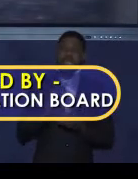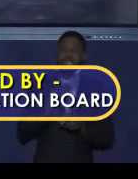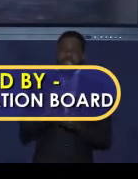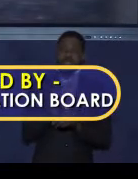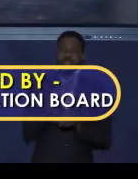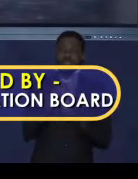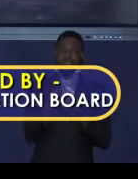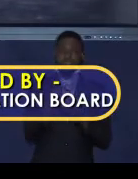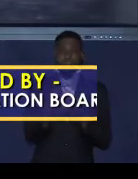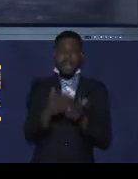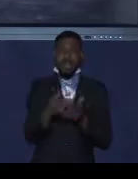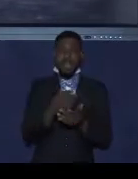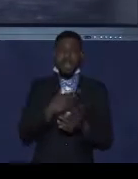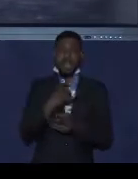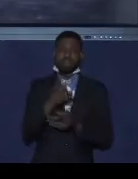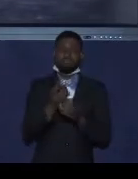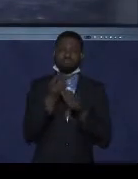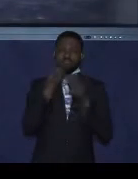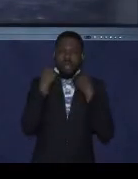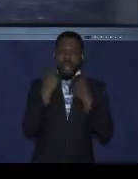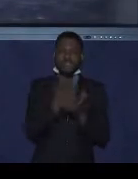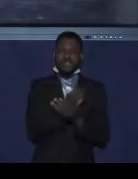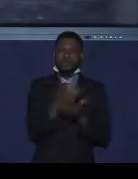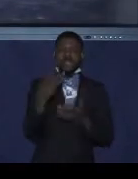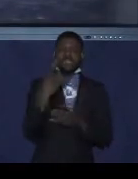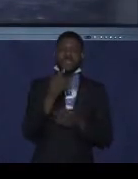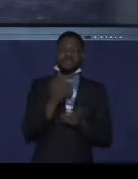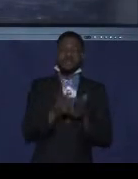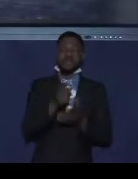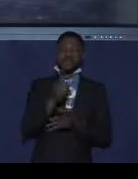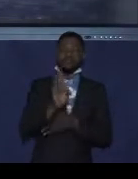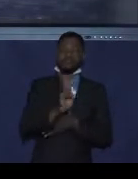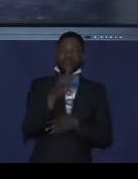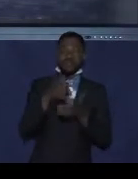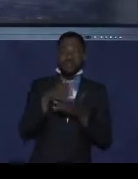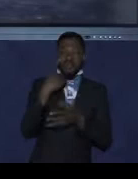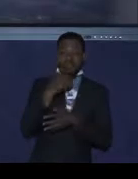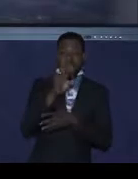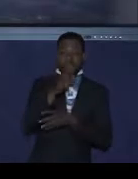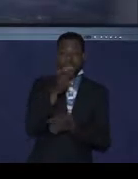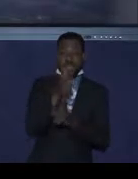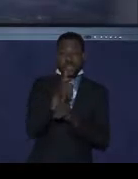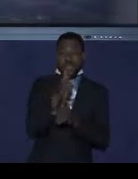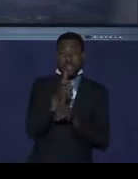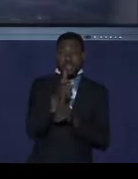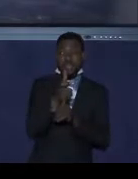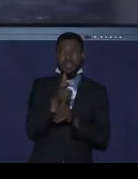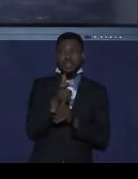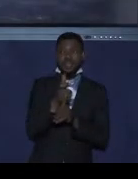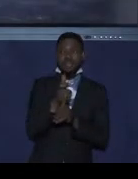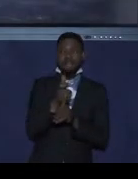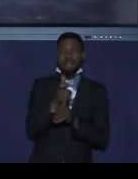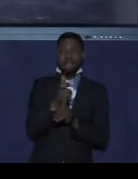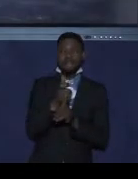this money. And you now spend the money. You use the money for your own personal